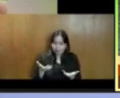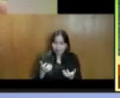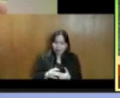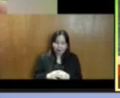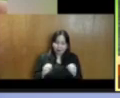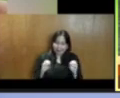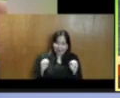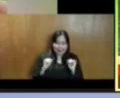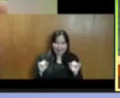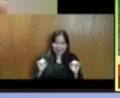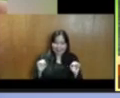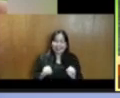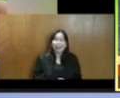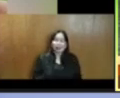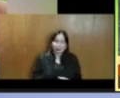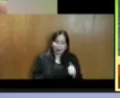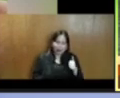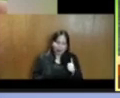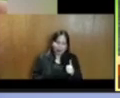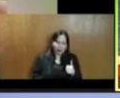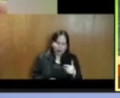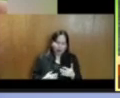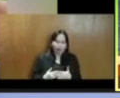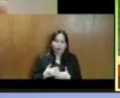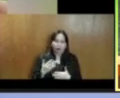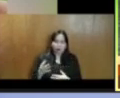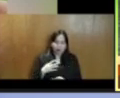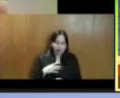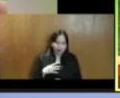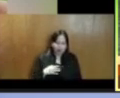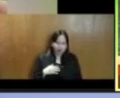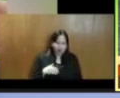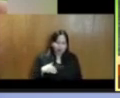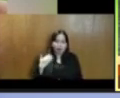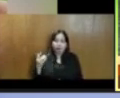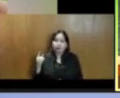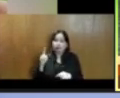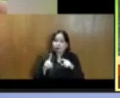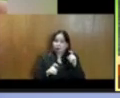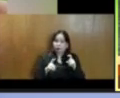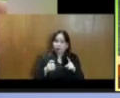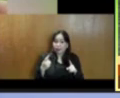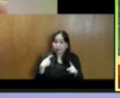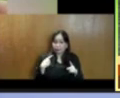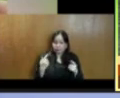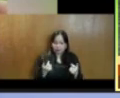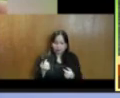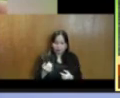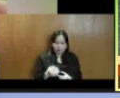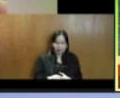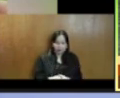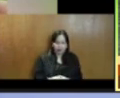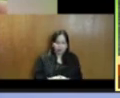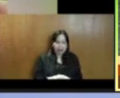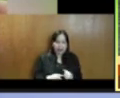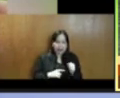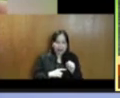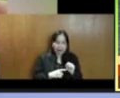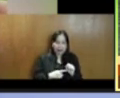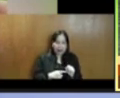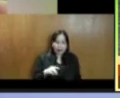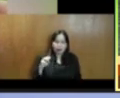Okay. Okay, let's move to the next round of questions here. Let's start with